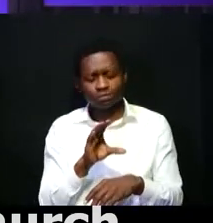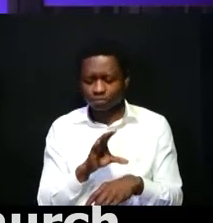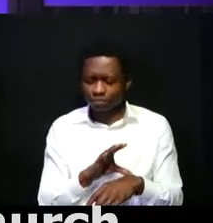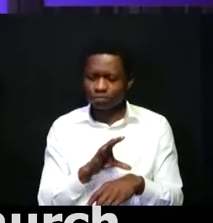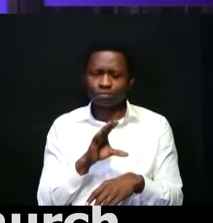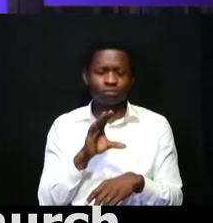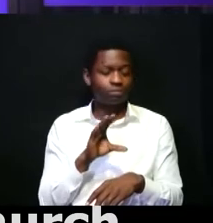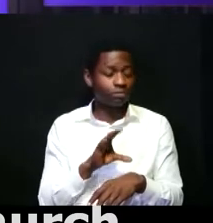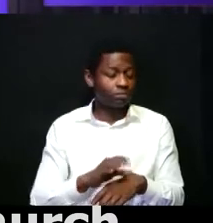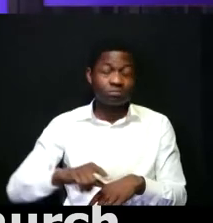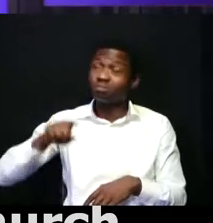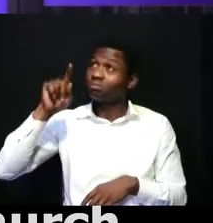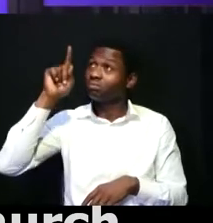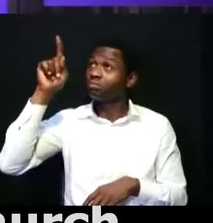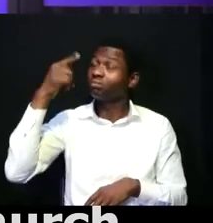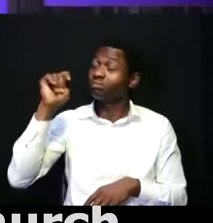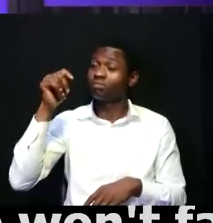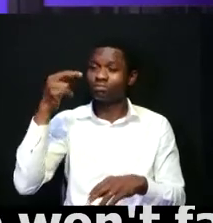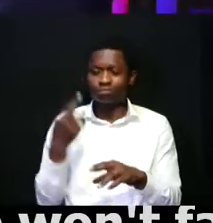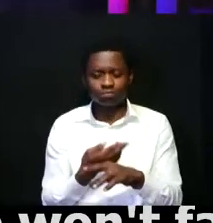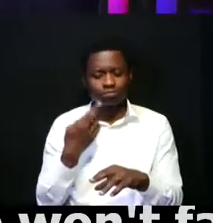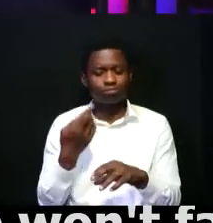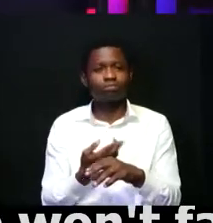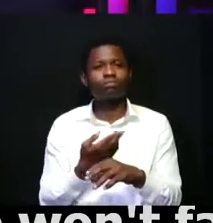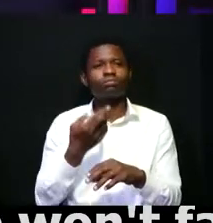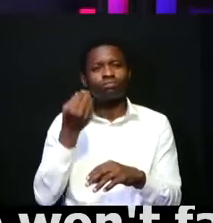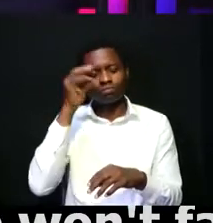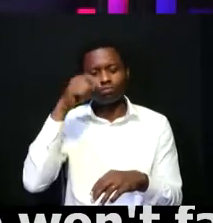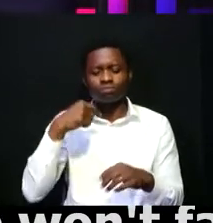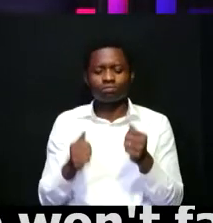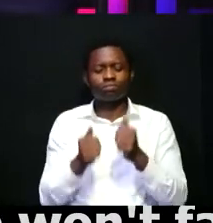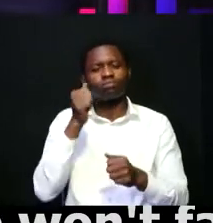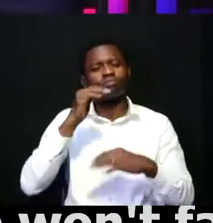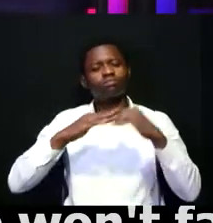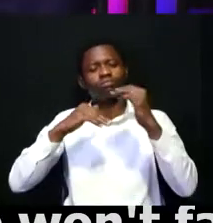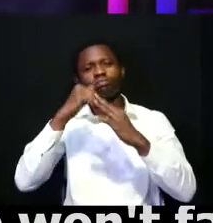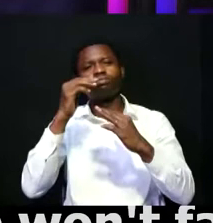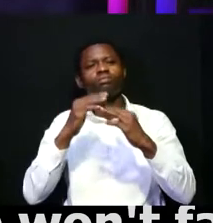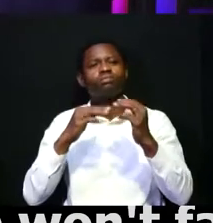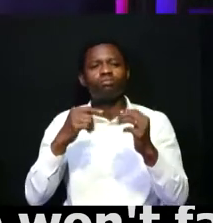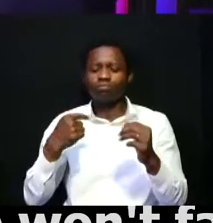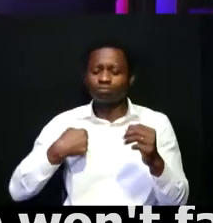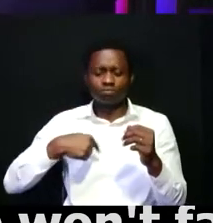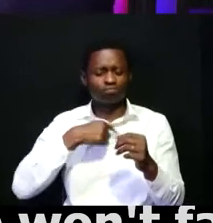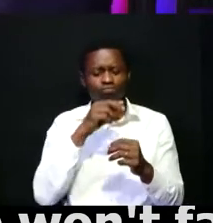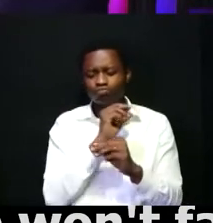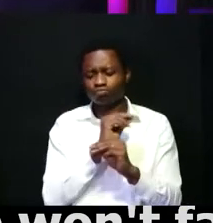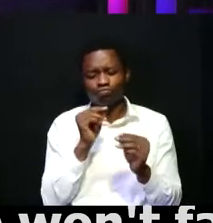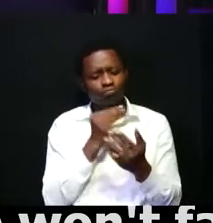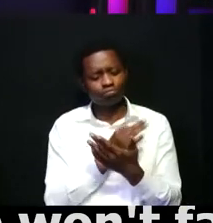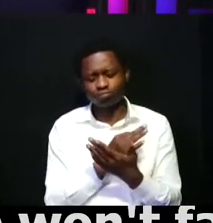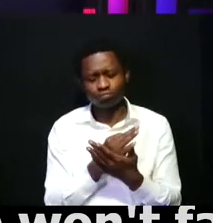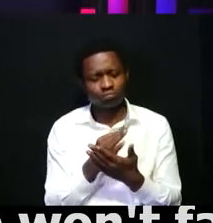church. He is a rock, he is a rock on which we build. We won't